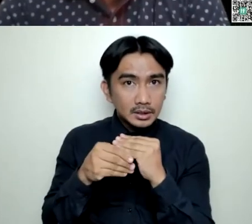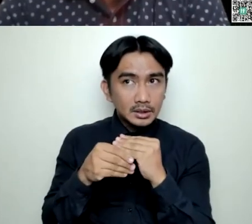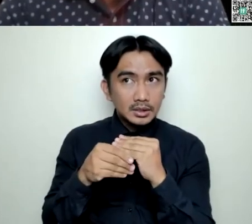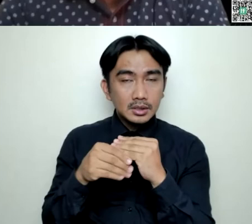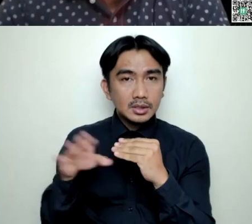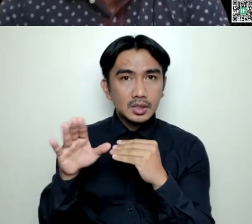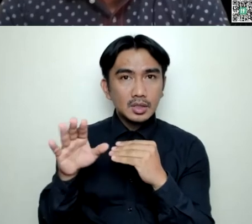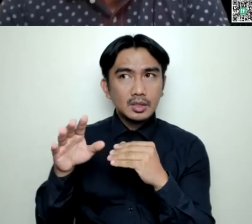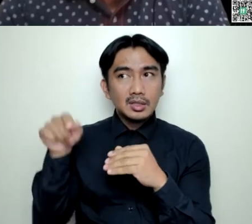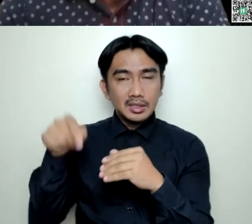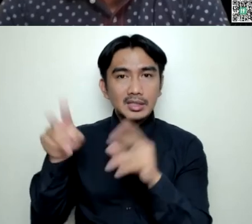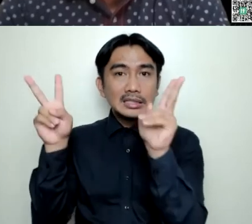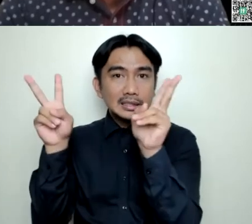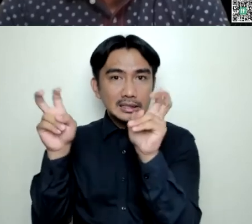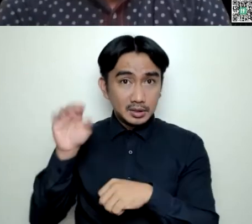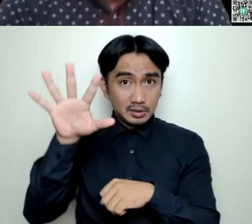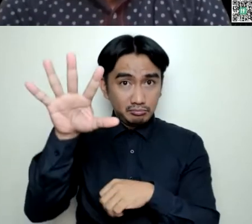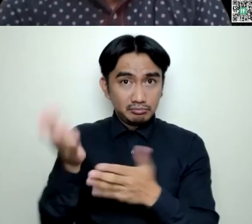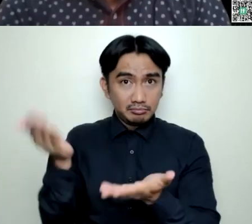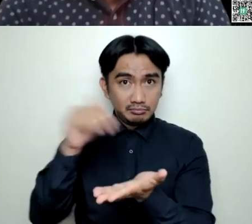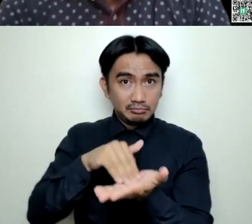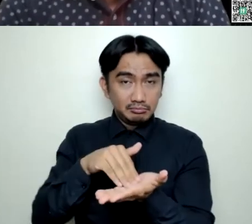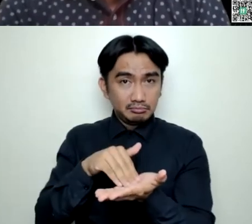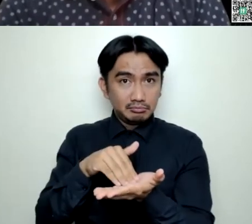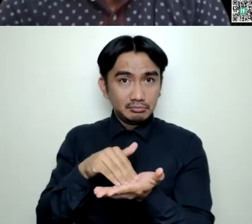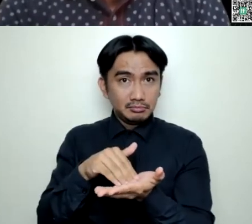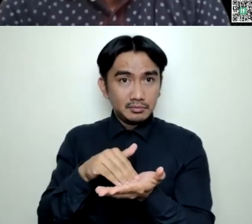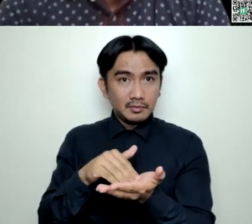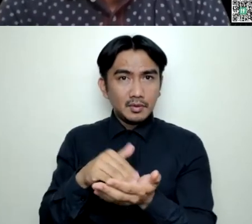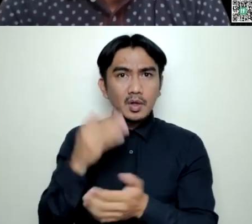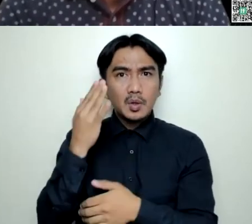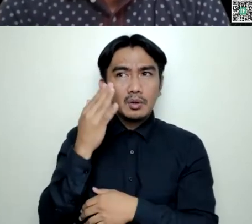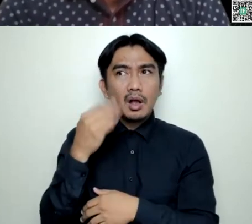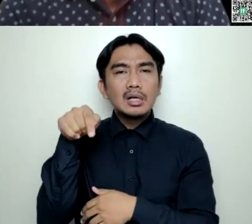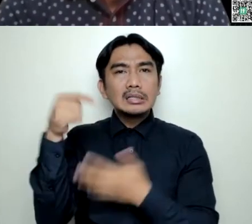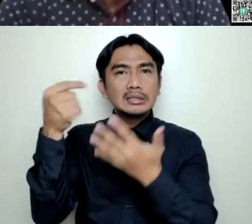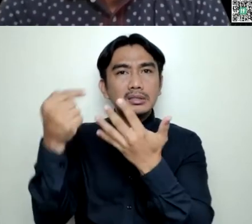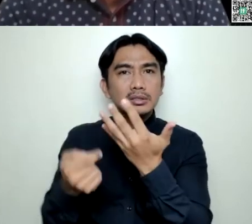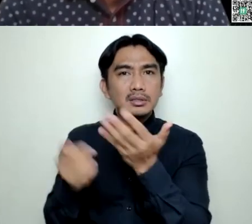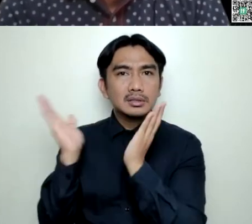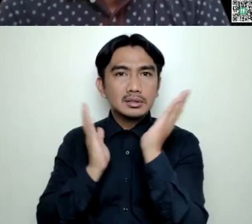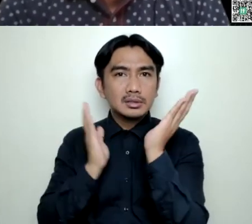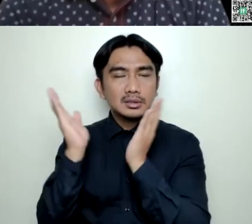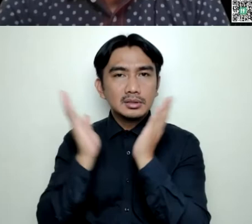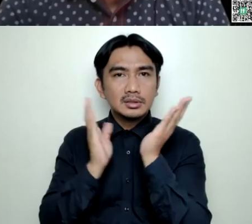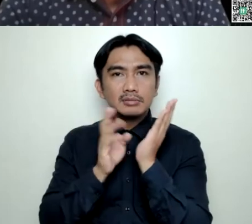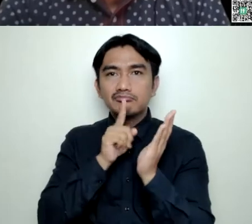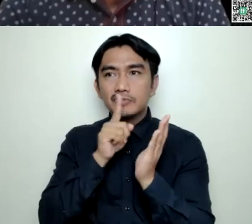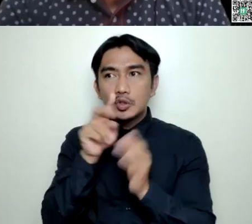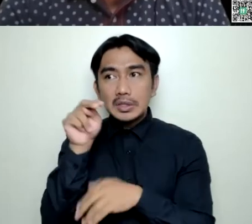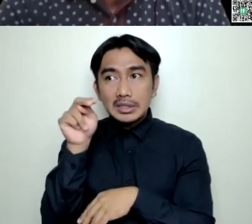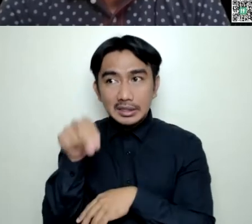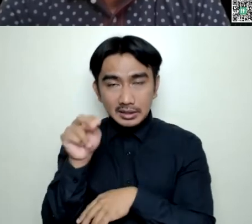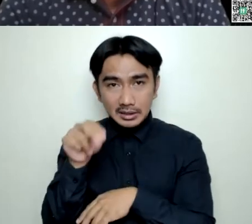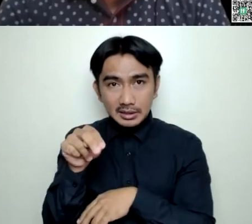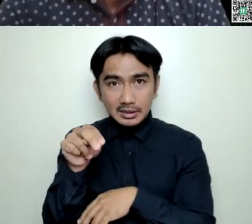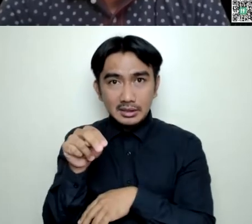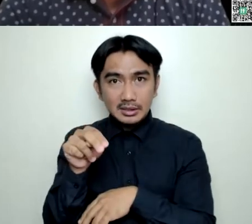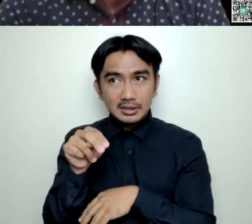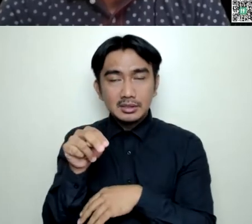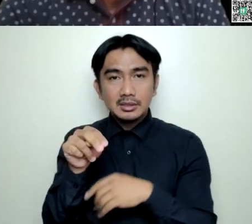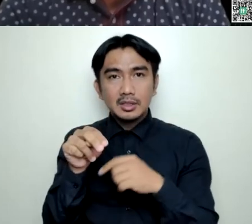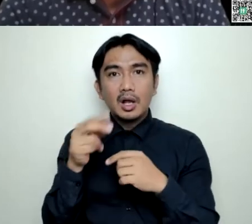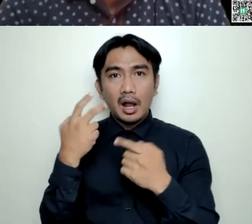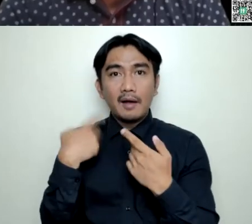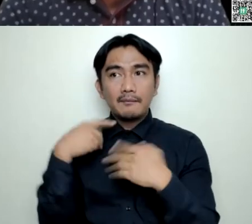Everything Green like a portfolio. Why do you think these services are needed? So I'm sure there's a story behind it. So maybe